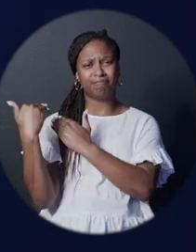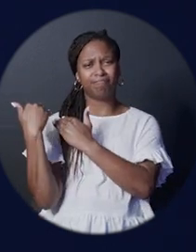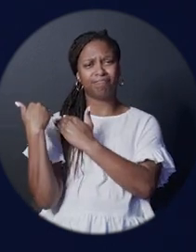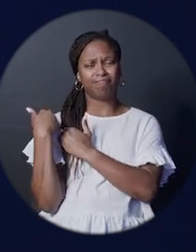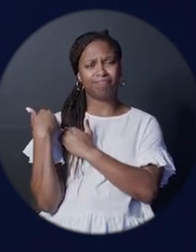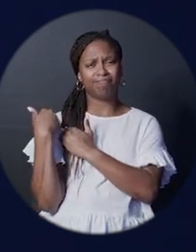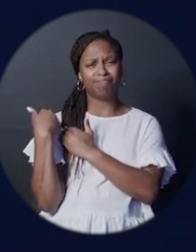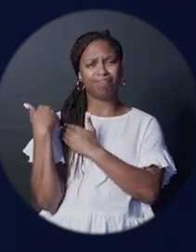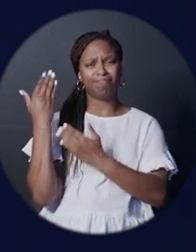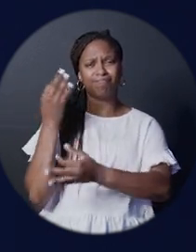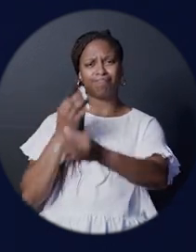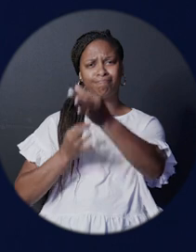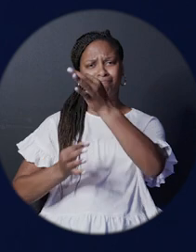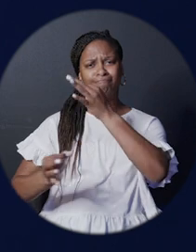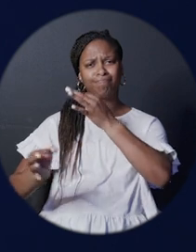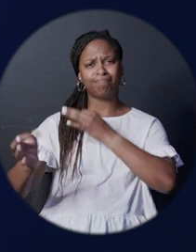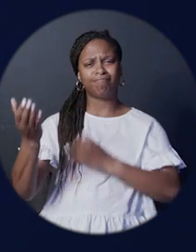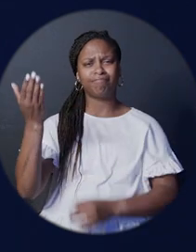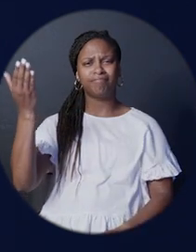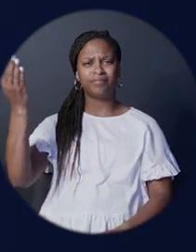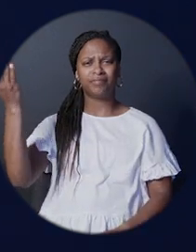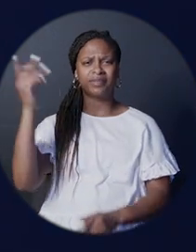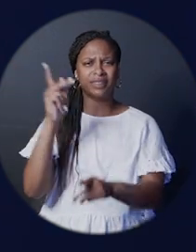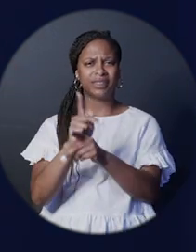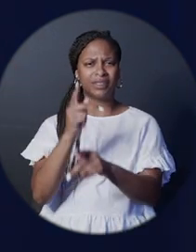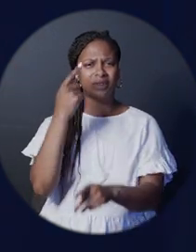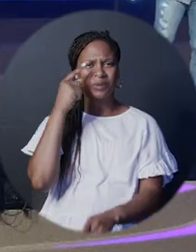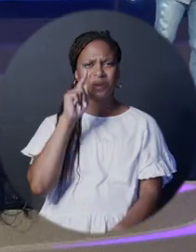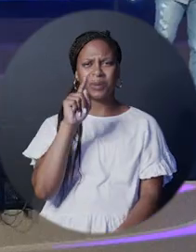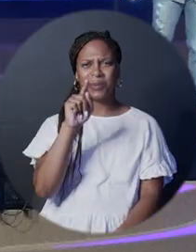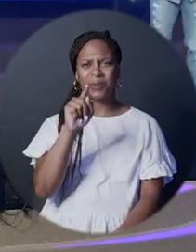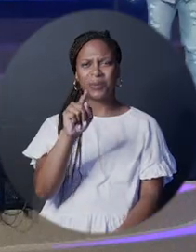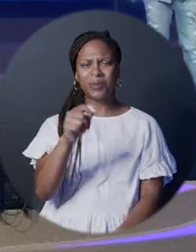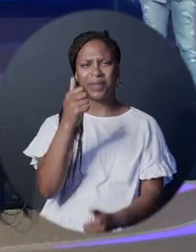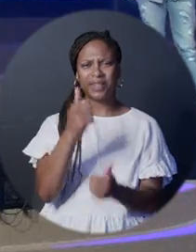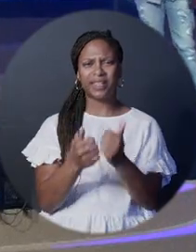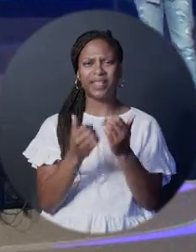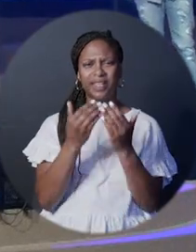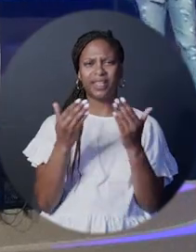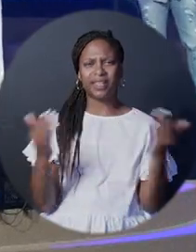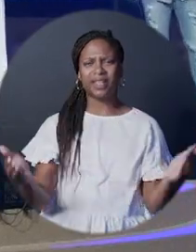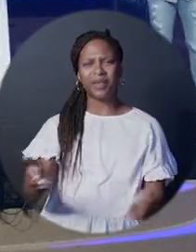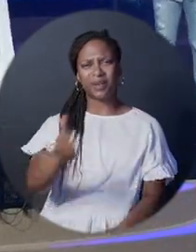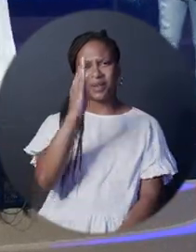Cast your cares on him because he cares for you.